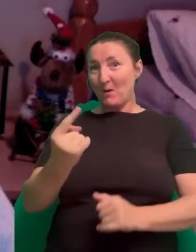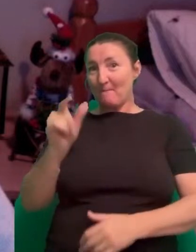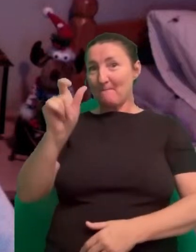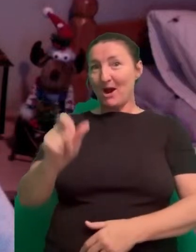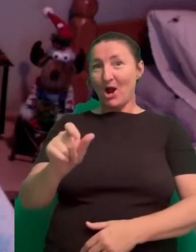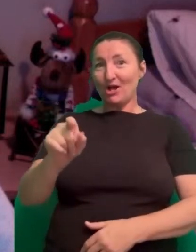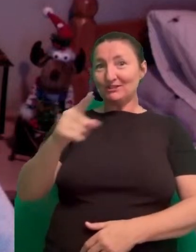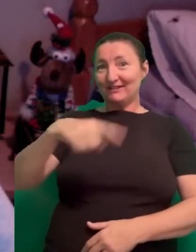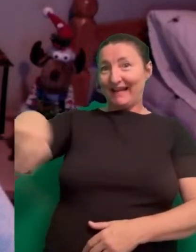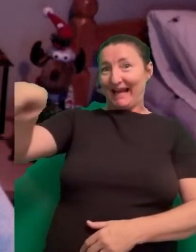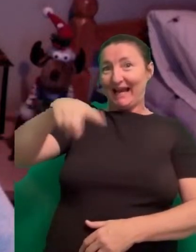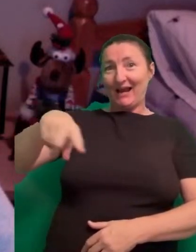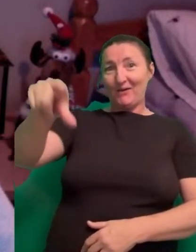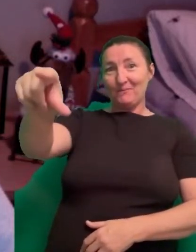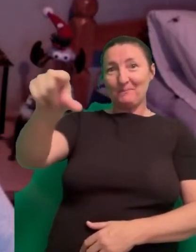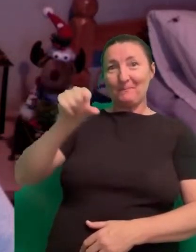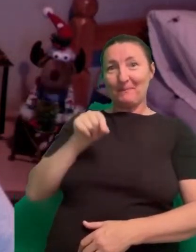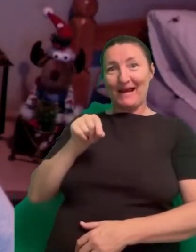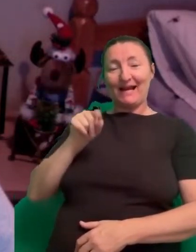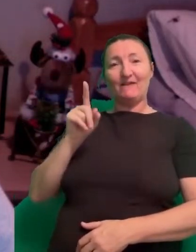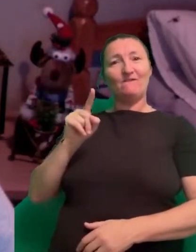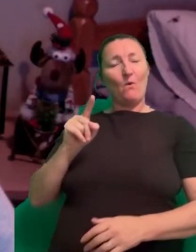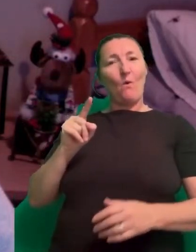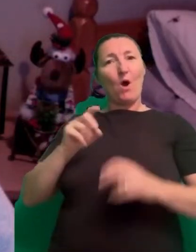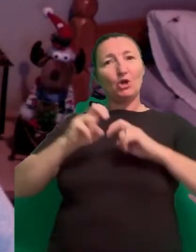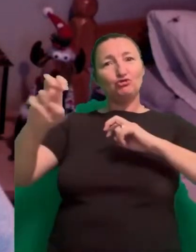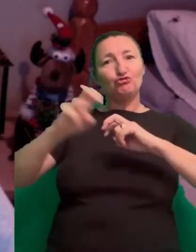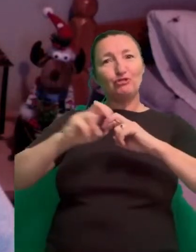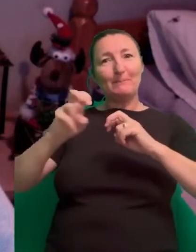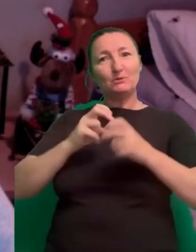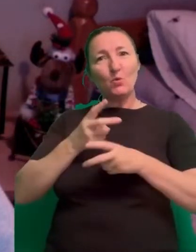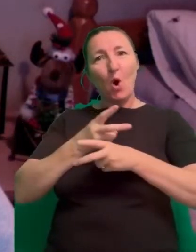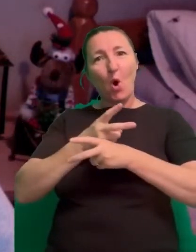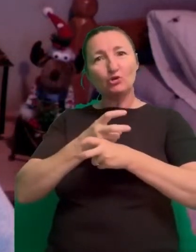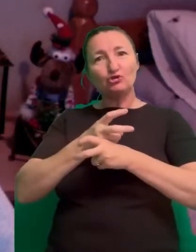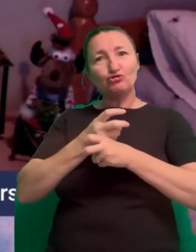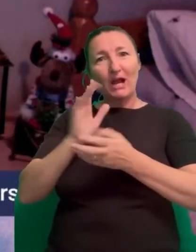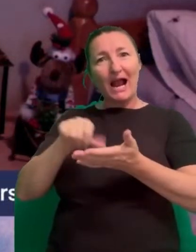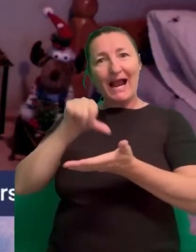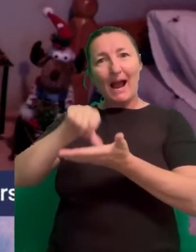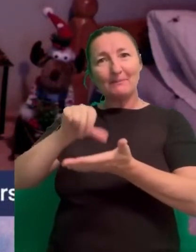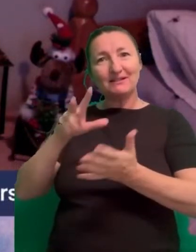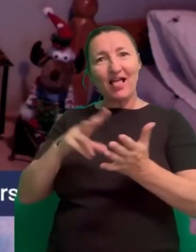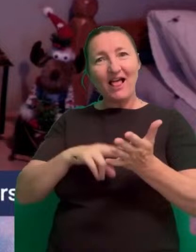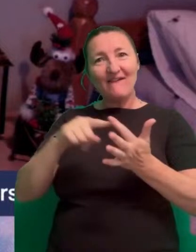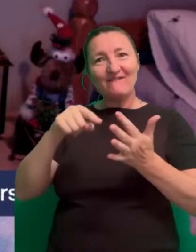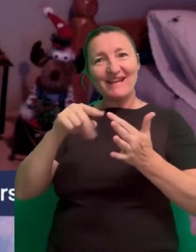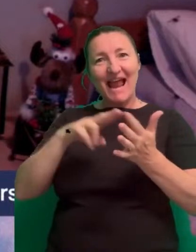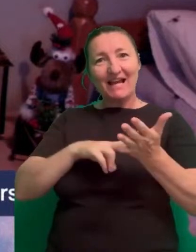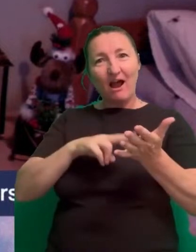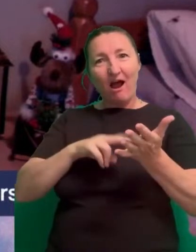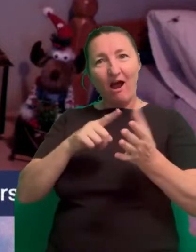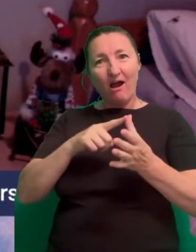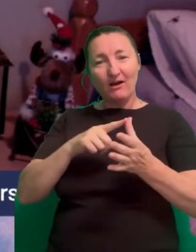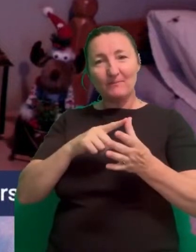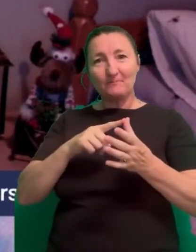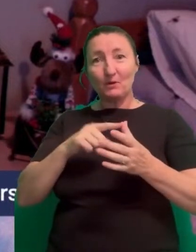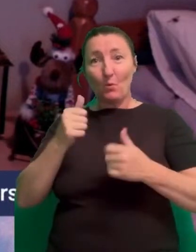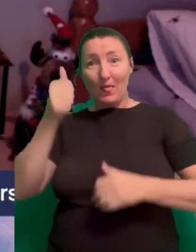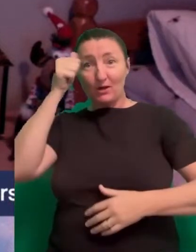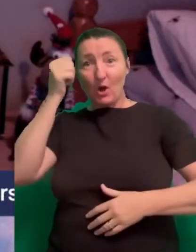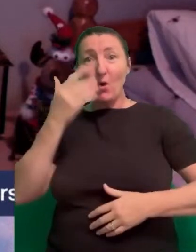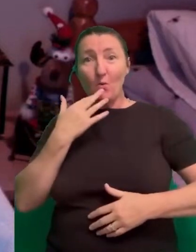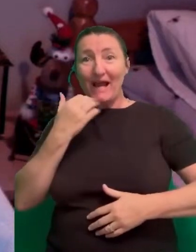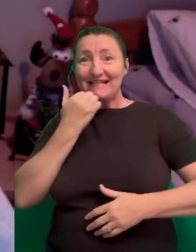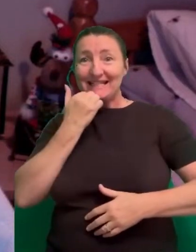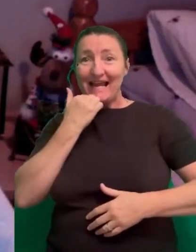for a trip to Vienna. We won't know until the 10th of December. However, here's a quick message from